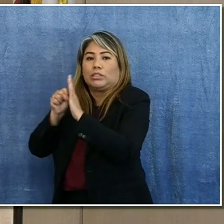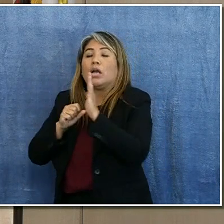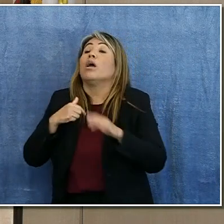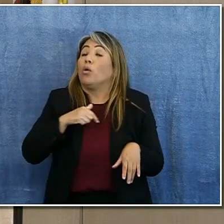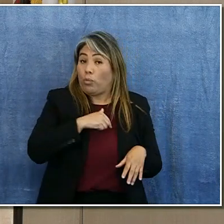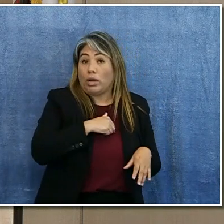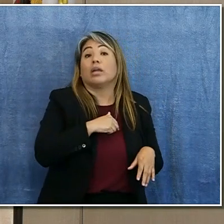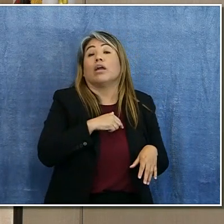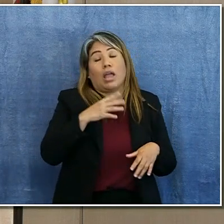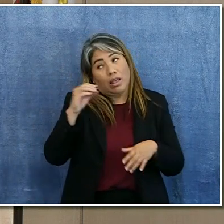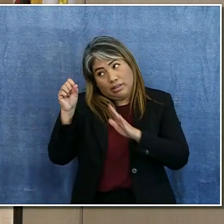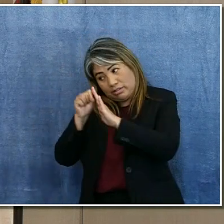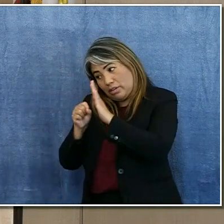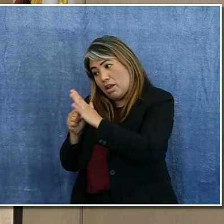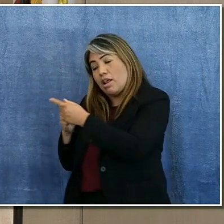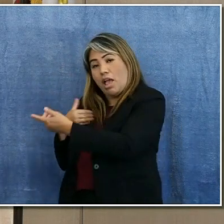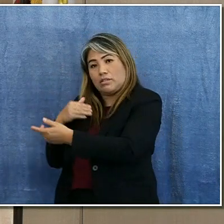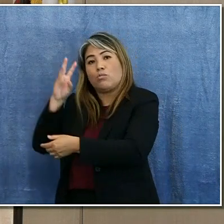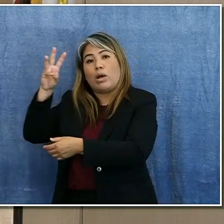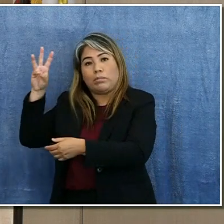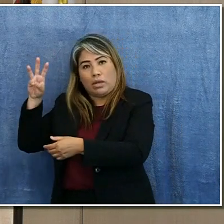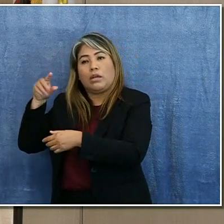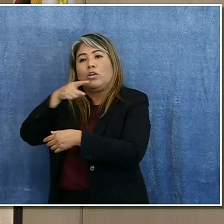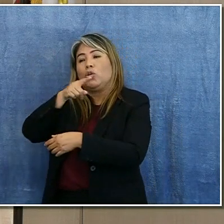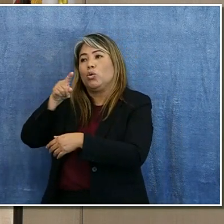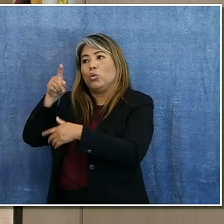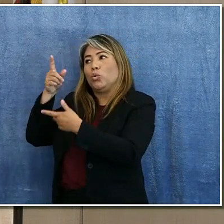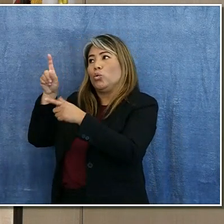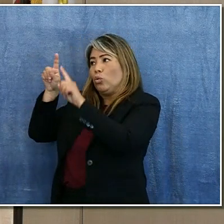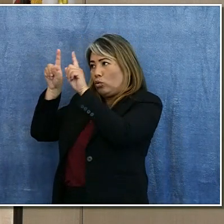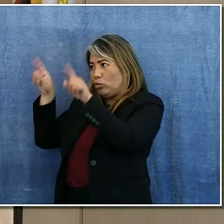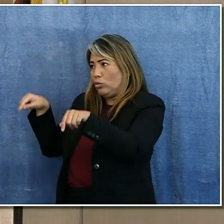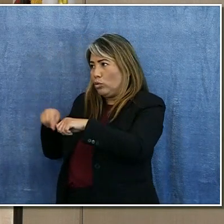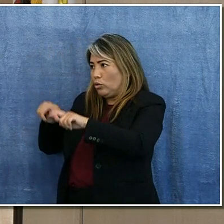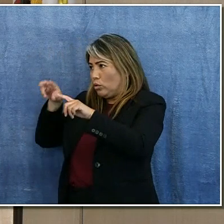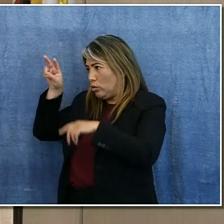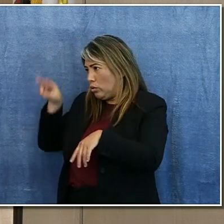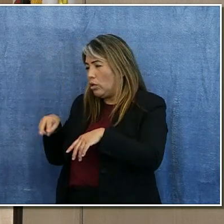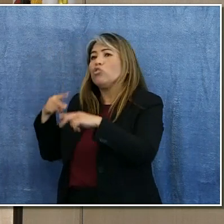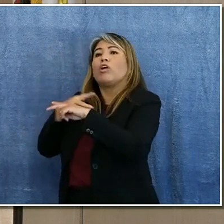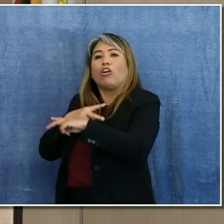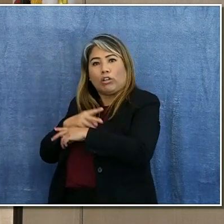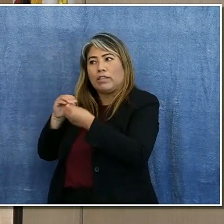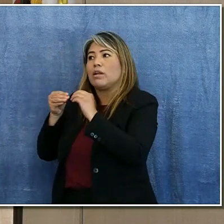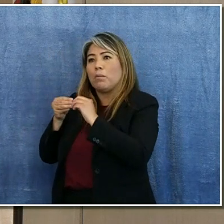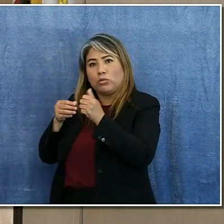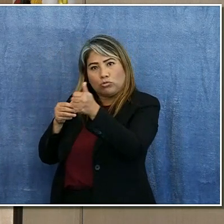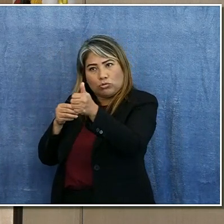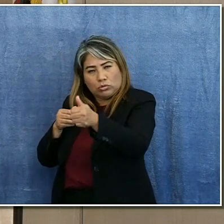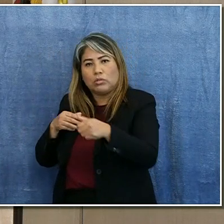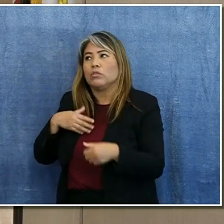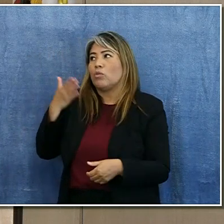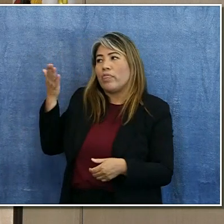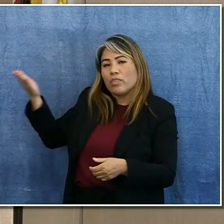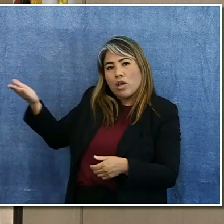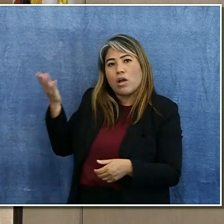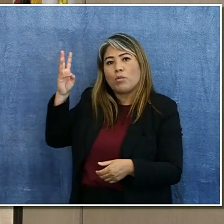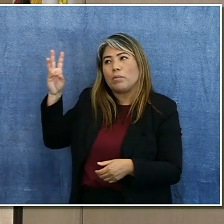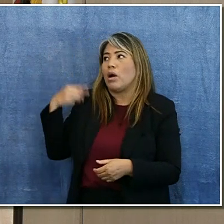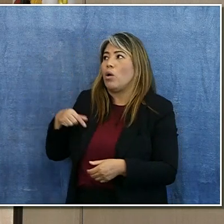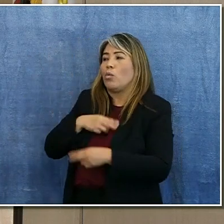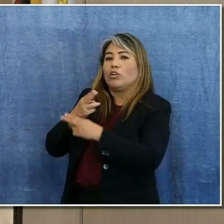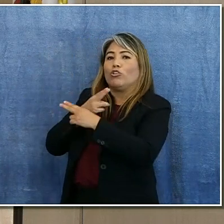are using, and the state has a webpage where you go and calculate the numbers, and it's right there on the website. We are using the